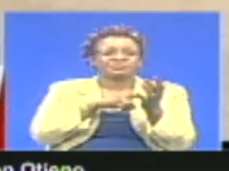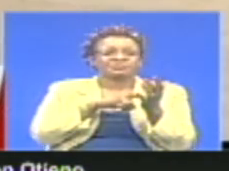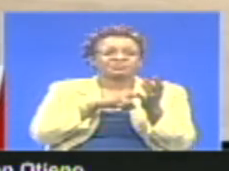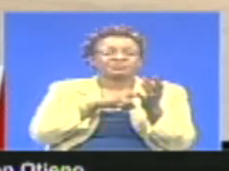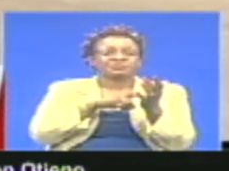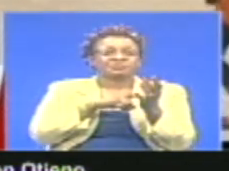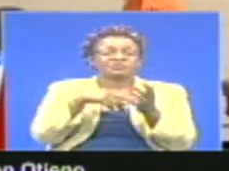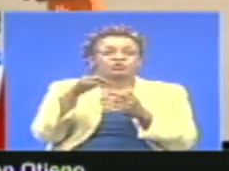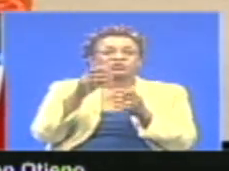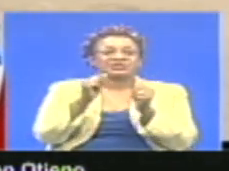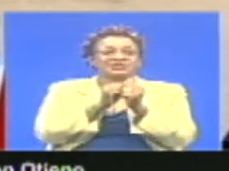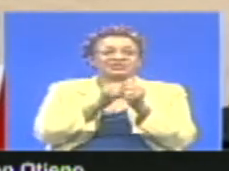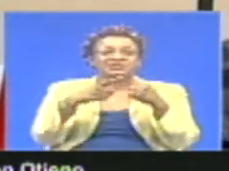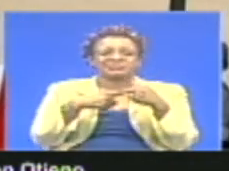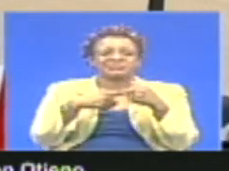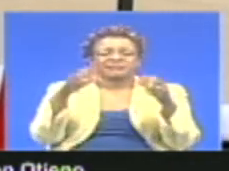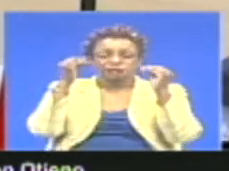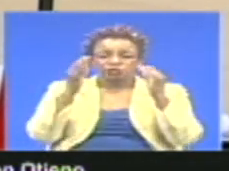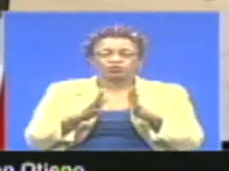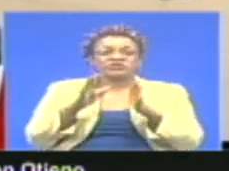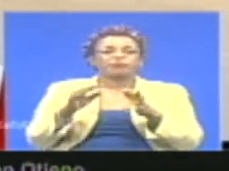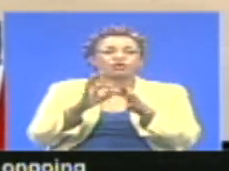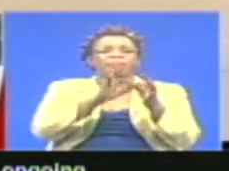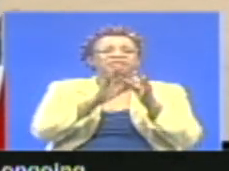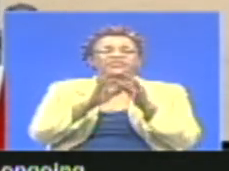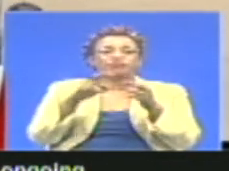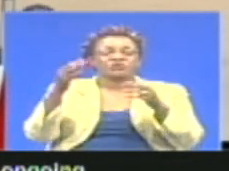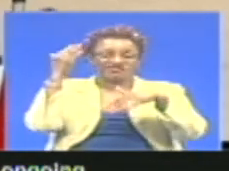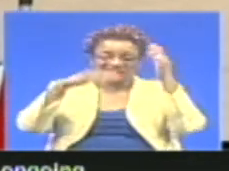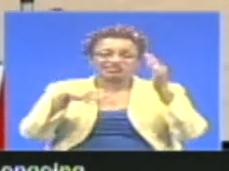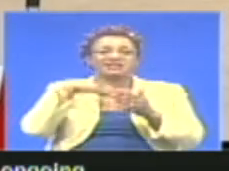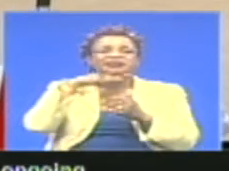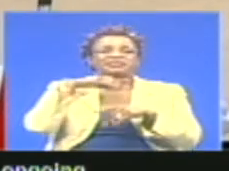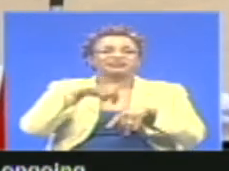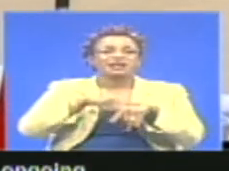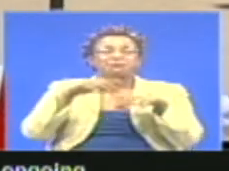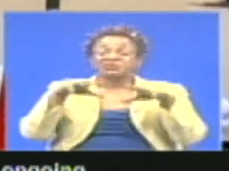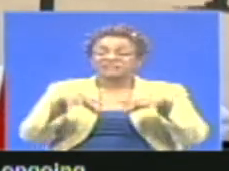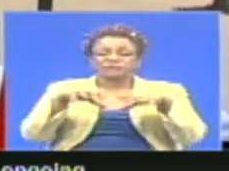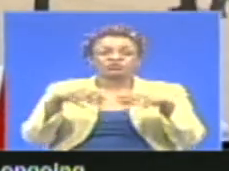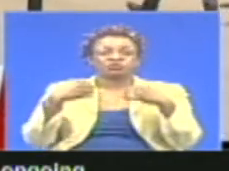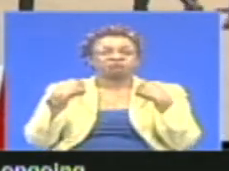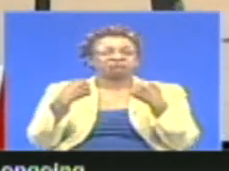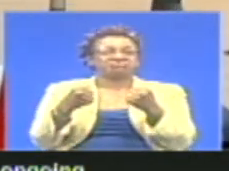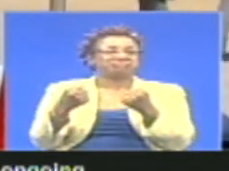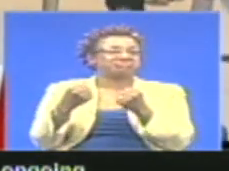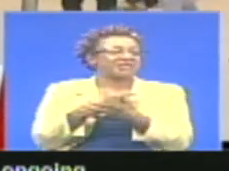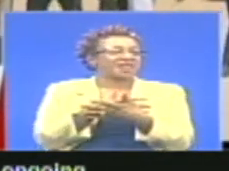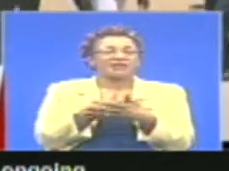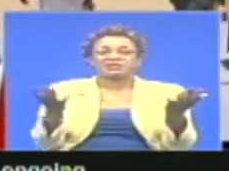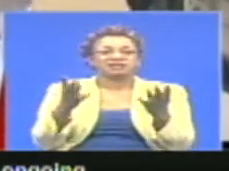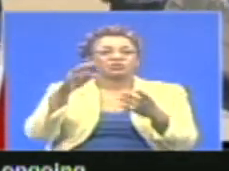In 2016, students from Cooperative University died after a matatu driven in similar reckless fashion within